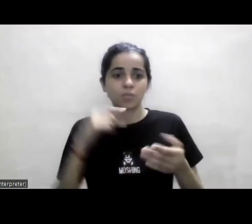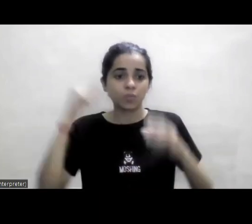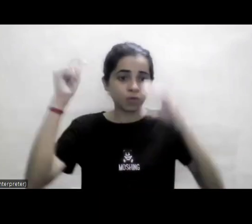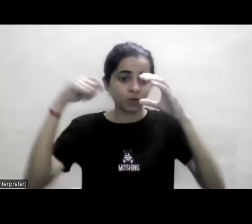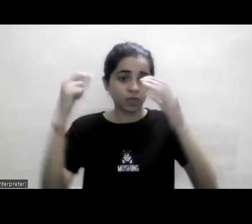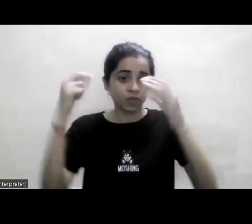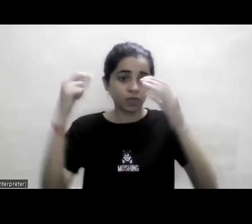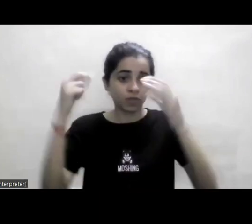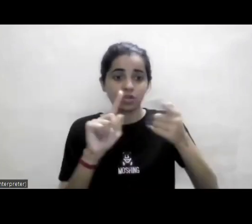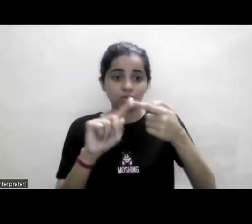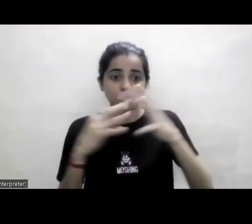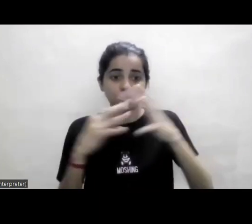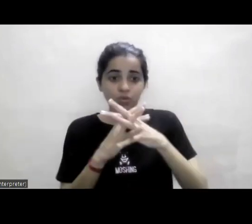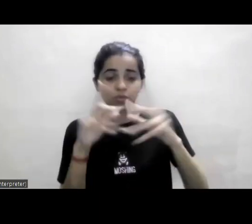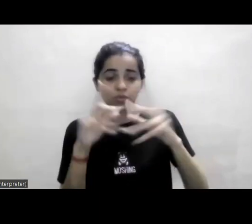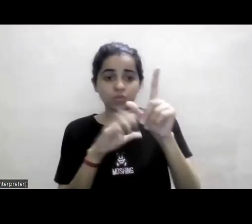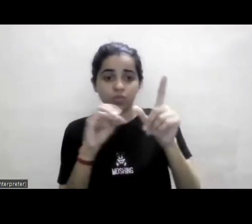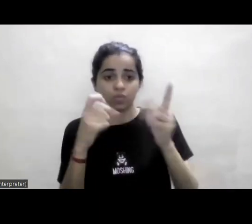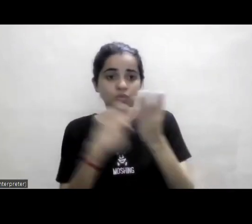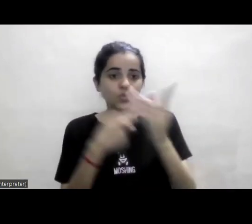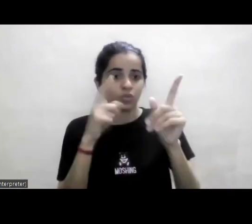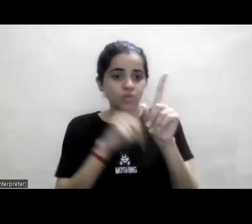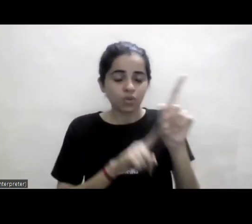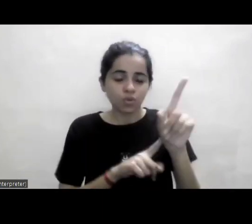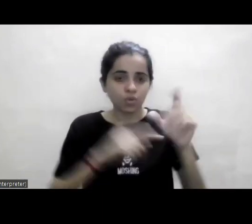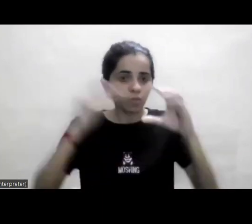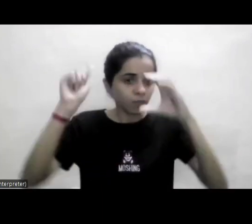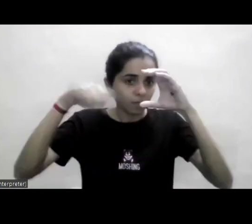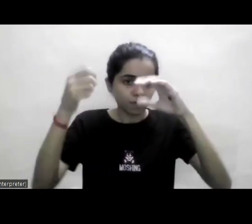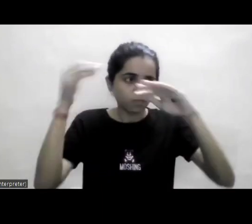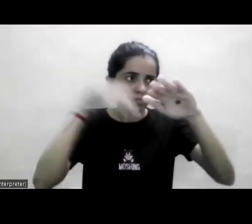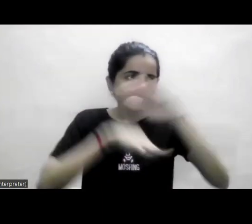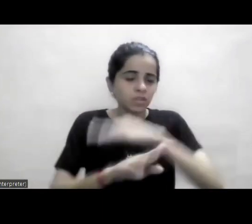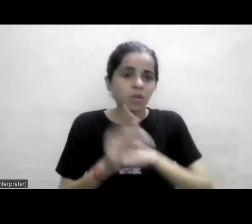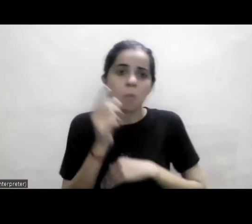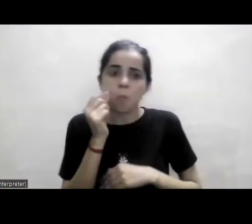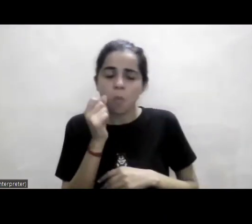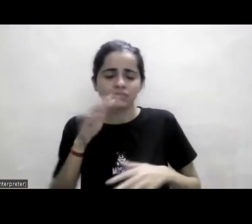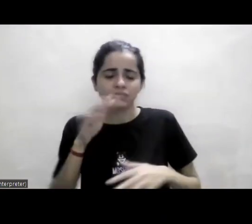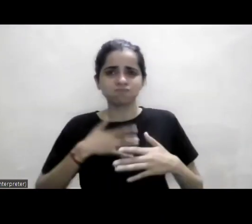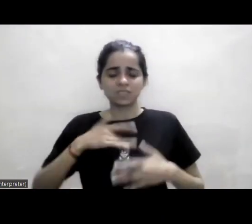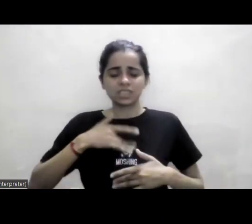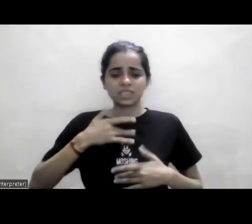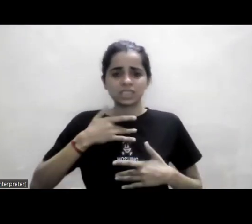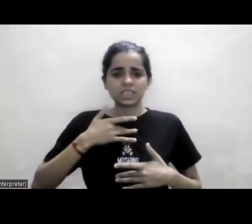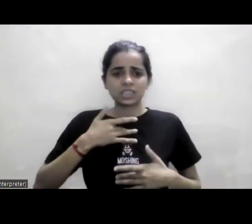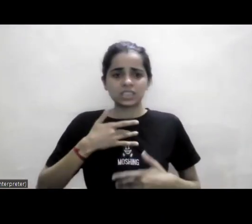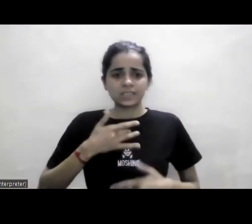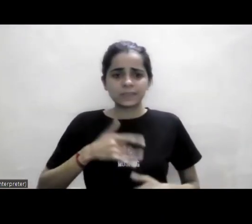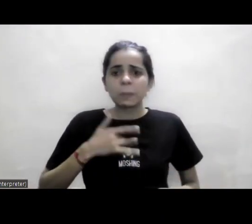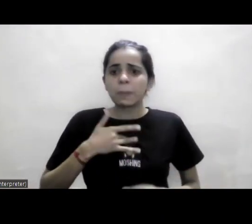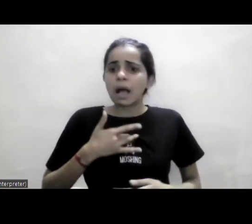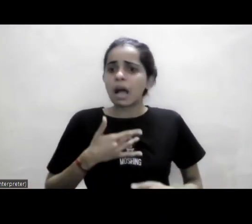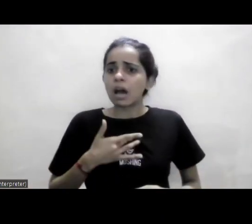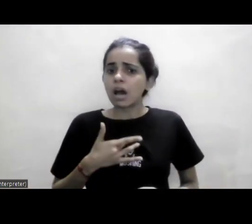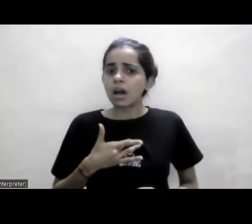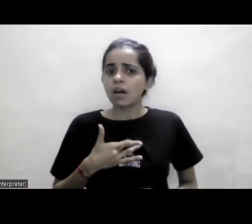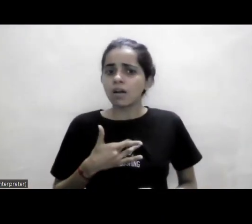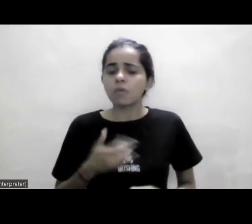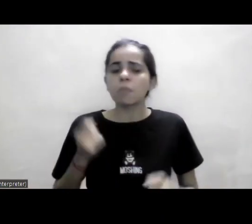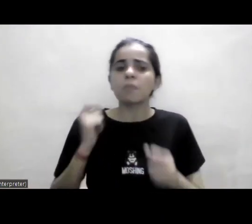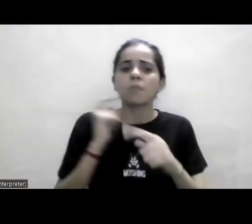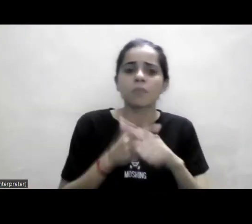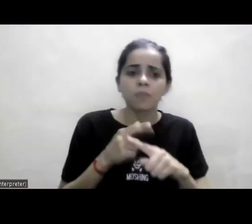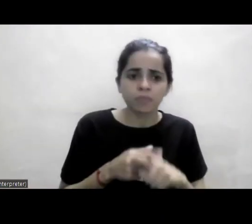about 9/11. And I think because the meta-narrative of that movie is so much about terrorism, we don't think about